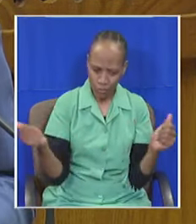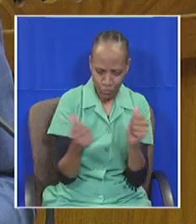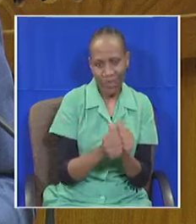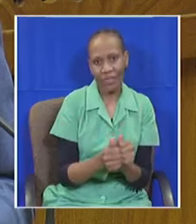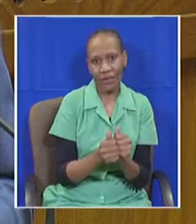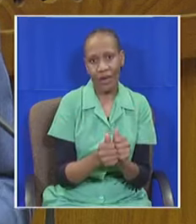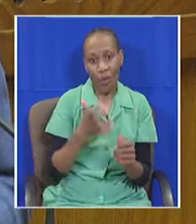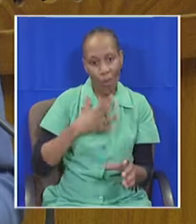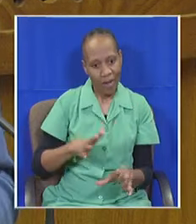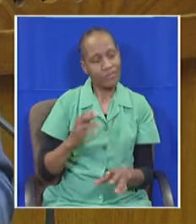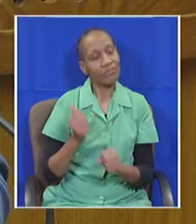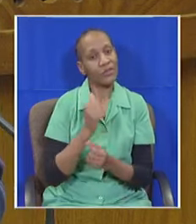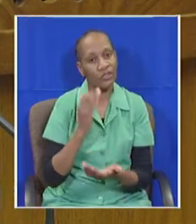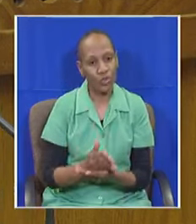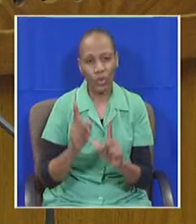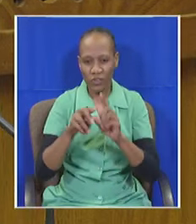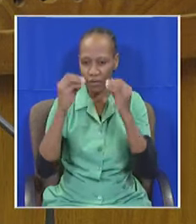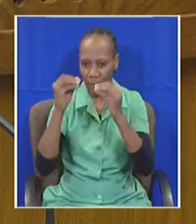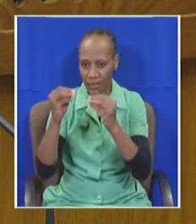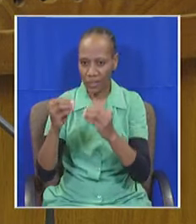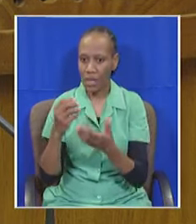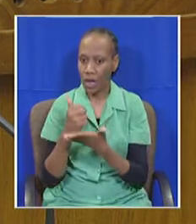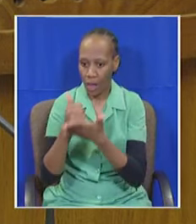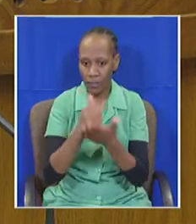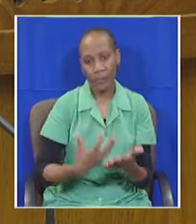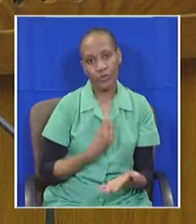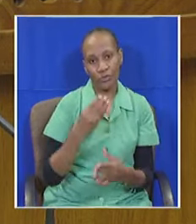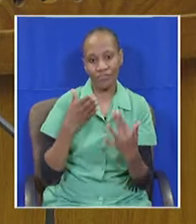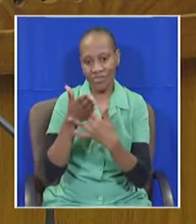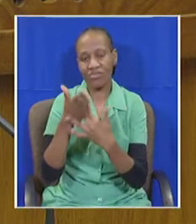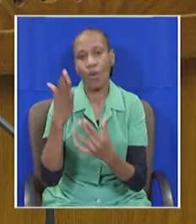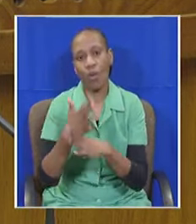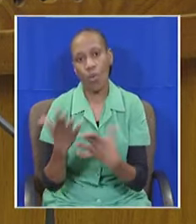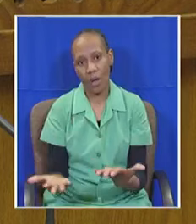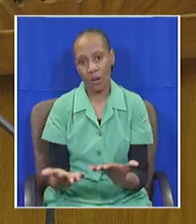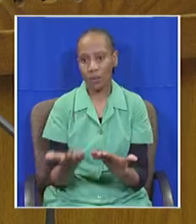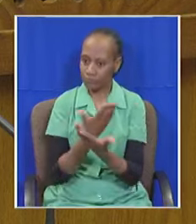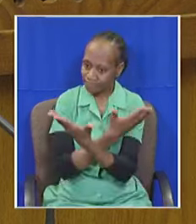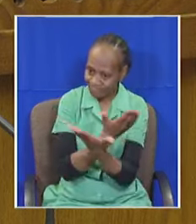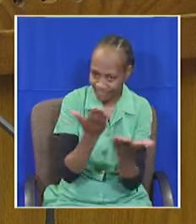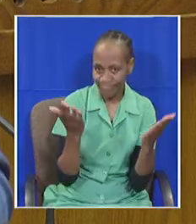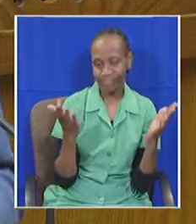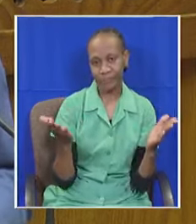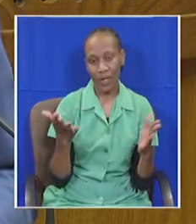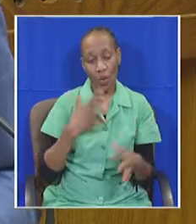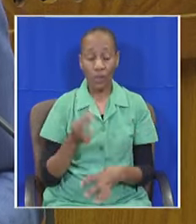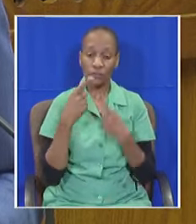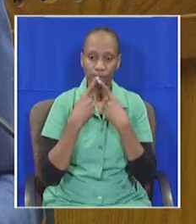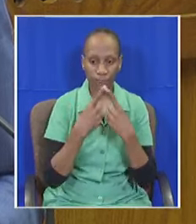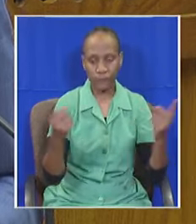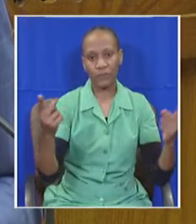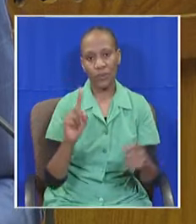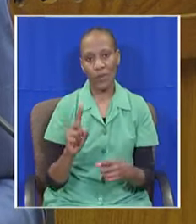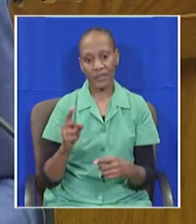every workplace into a training space. Honorable Chairperson, Honorable Deputy Speaker, rather, I need to indicate that in